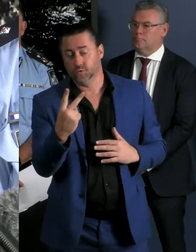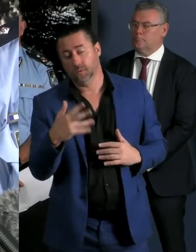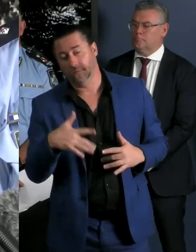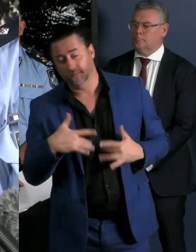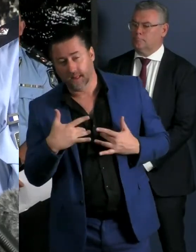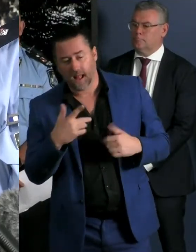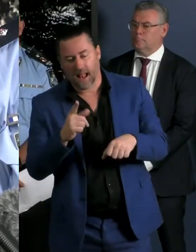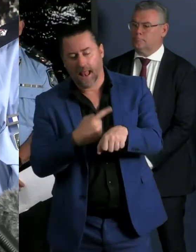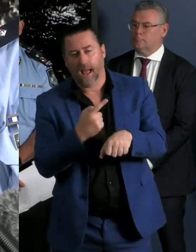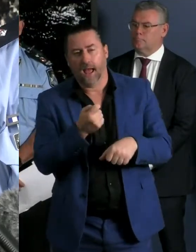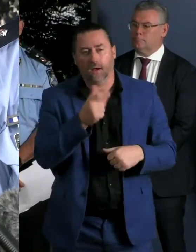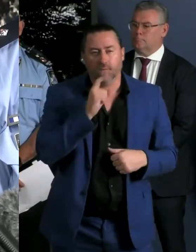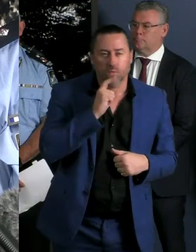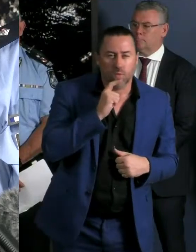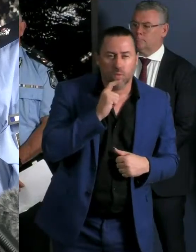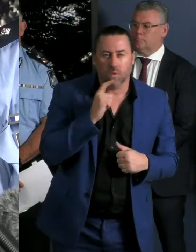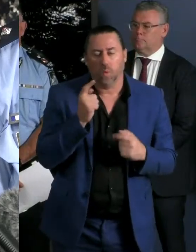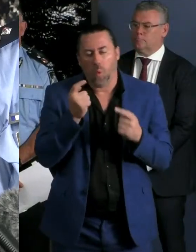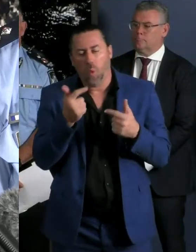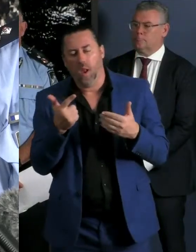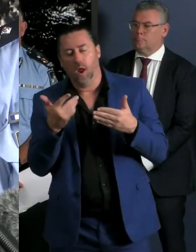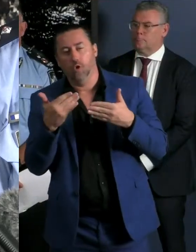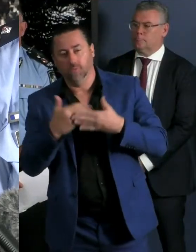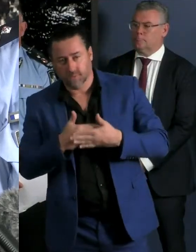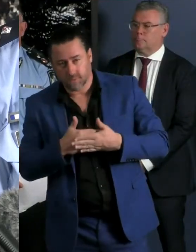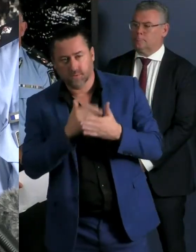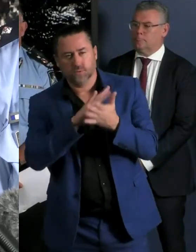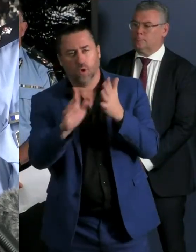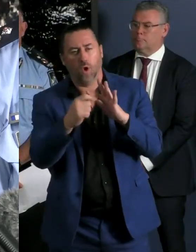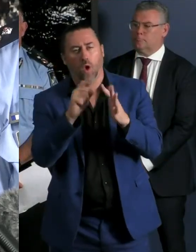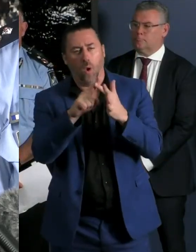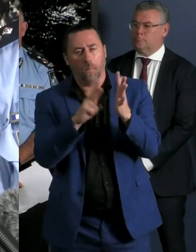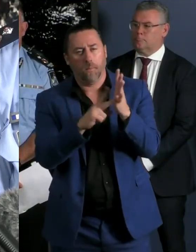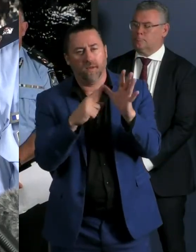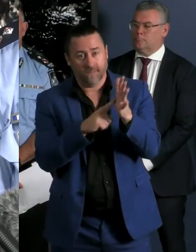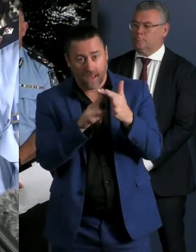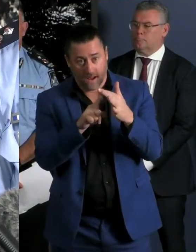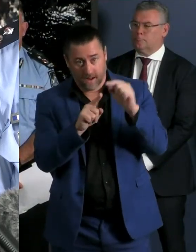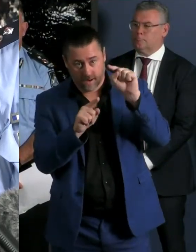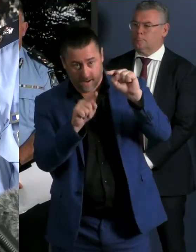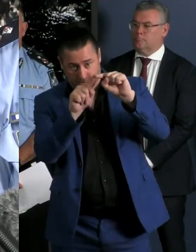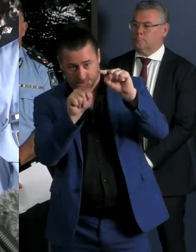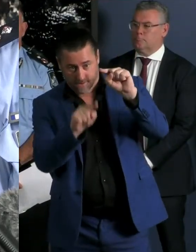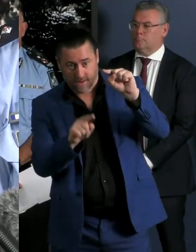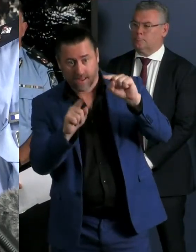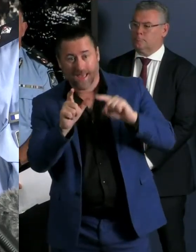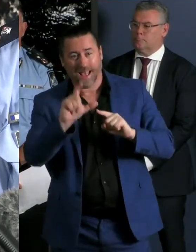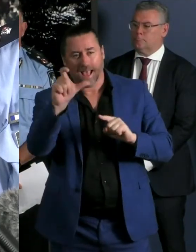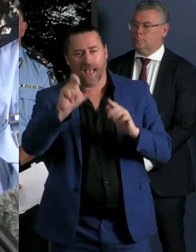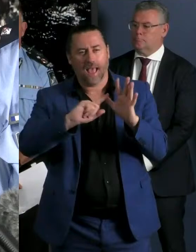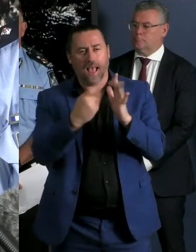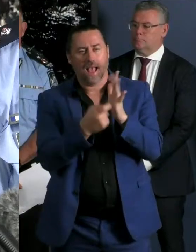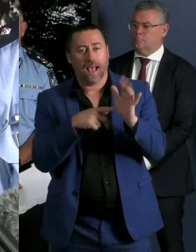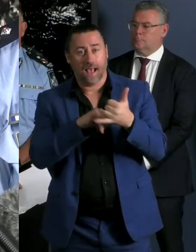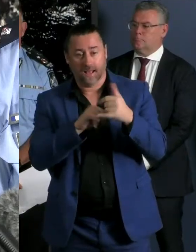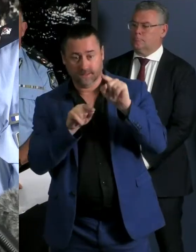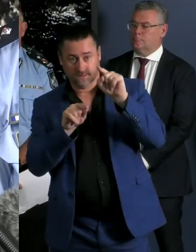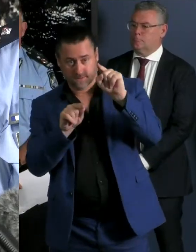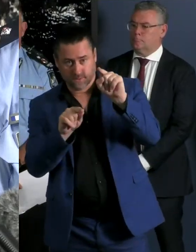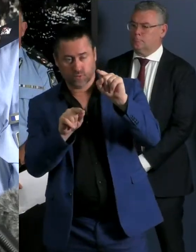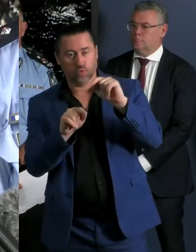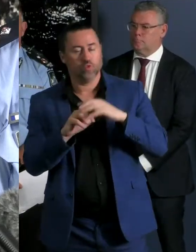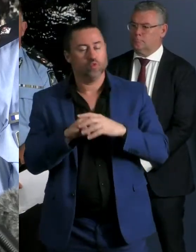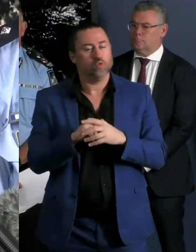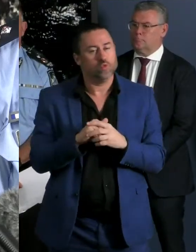afternoon or early this evening, and it will cross between Hopevale and Cairns. So we've already started to see impacts